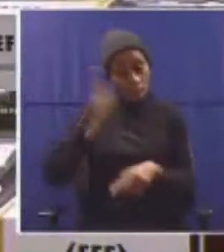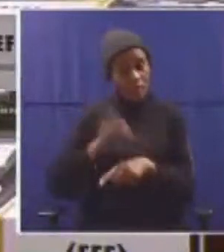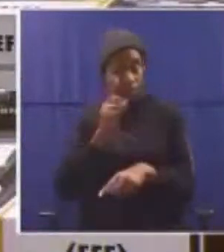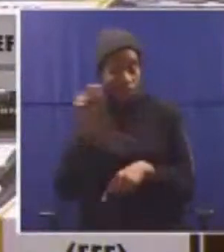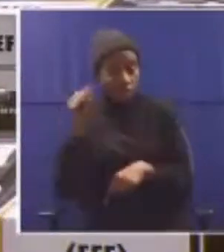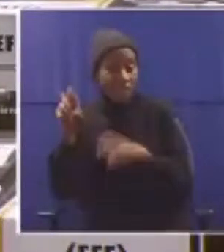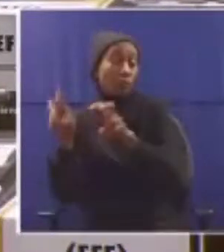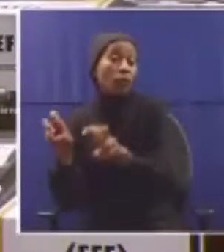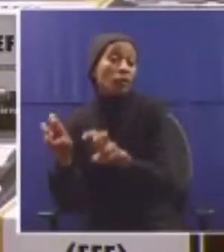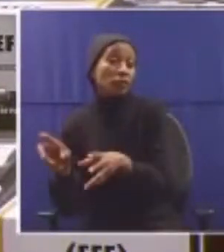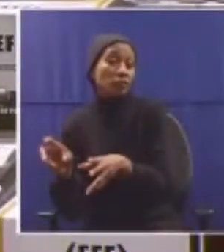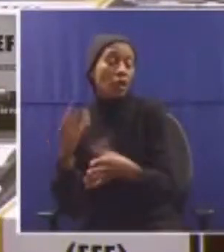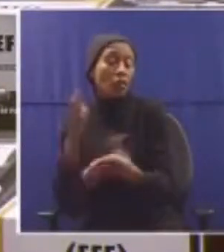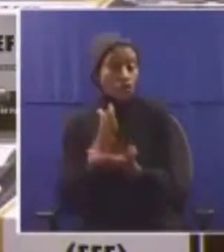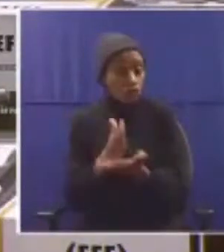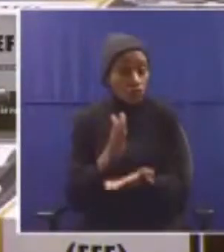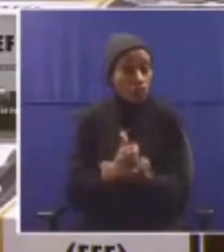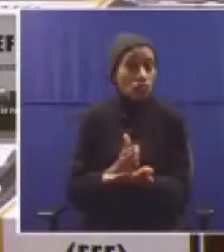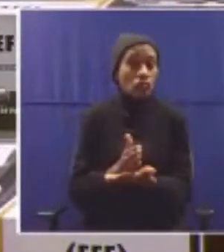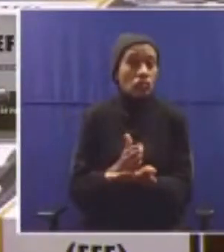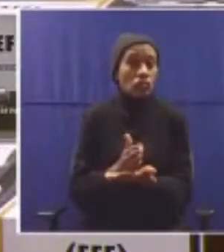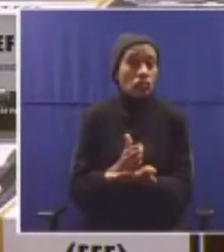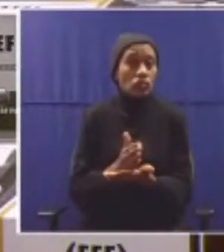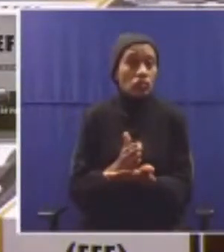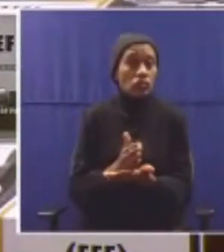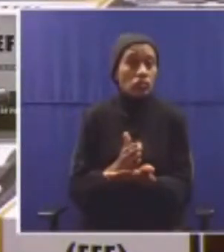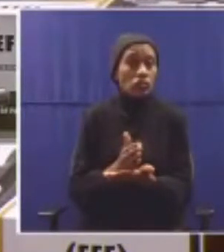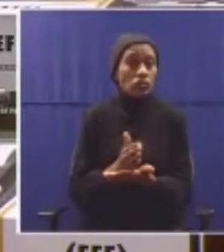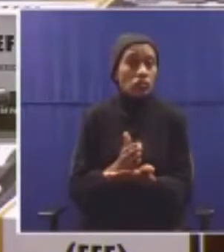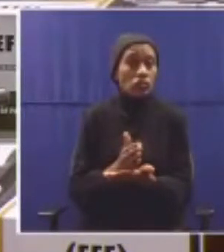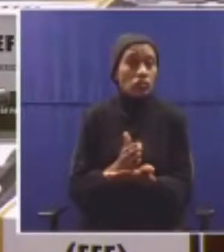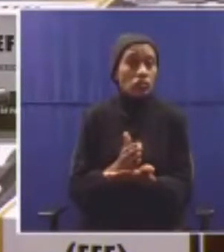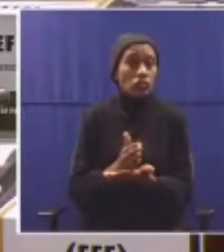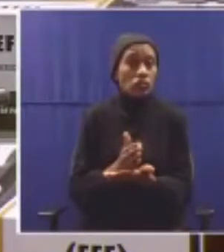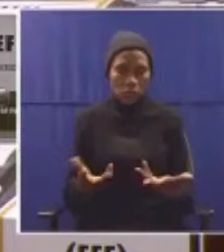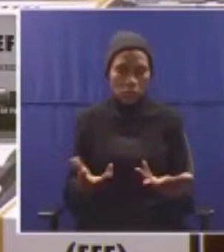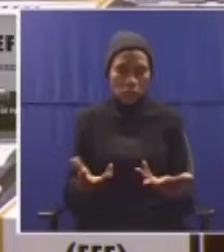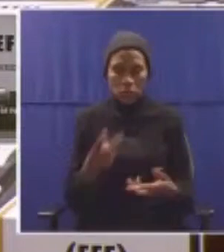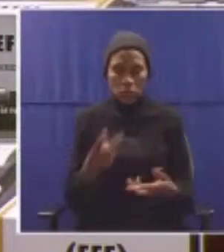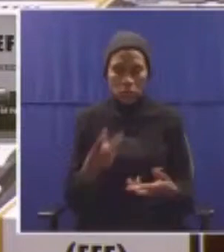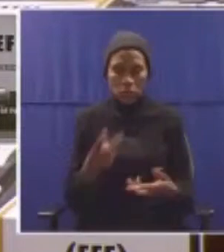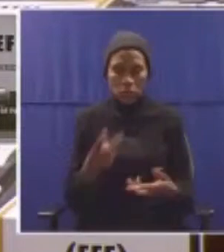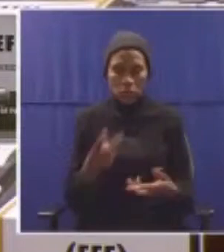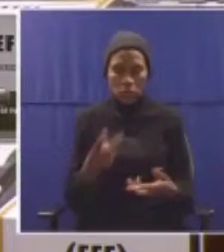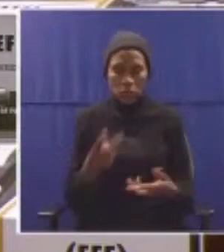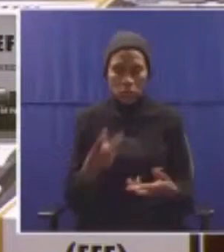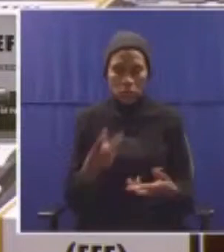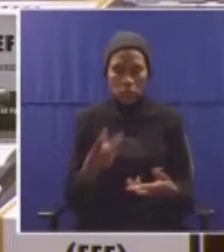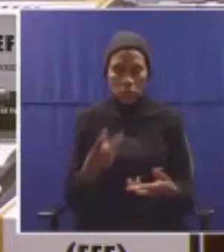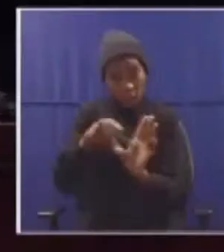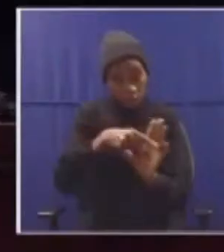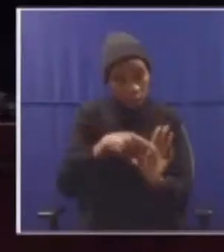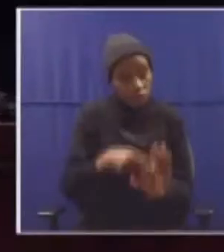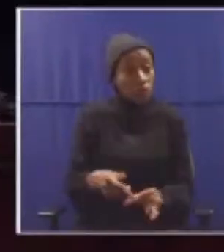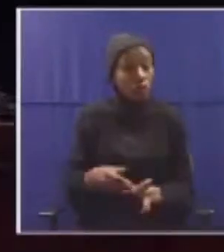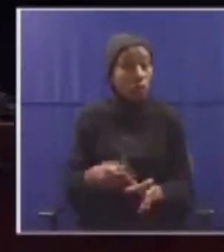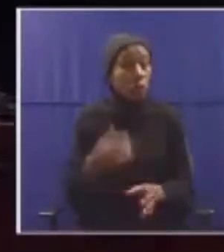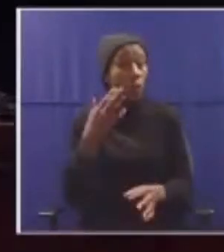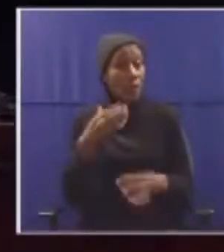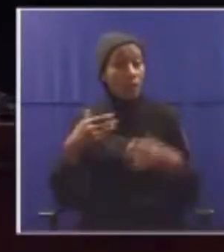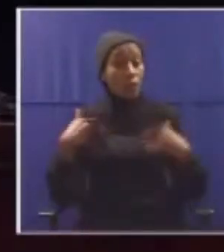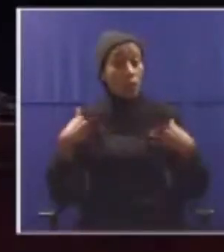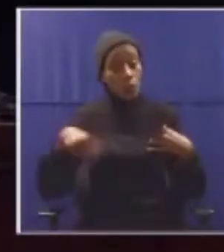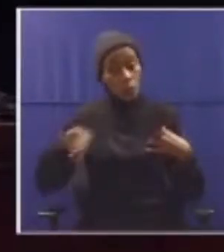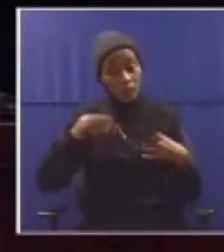And definitely, I think I will see the participation of many of you as we go through this white